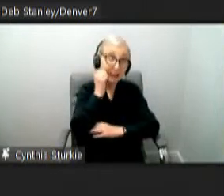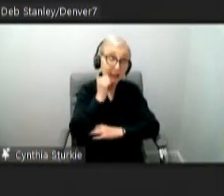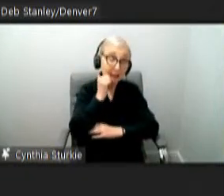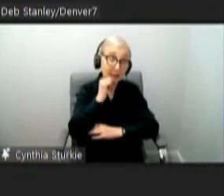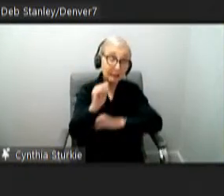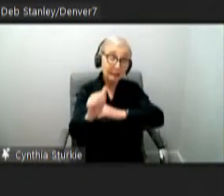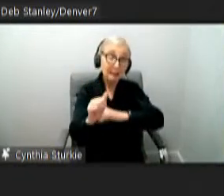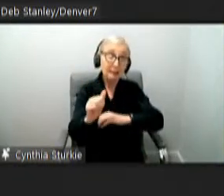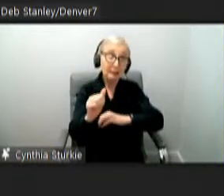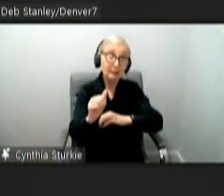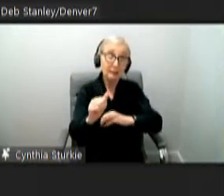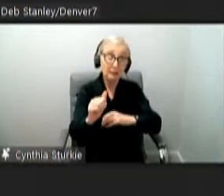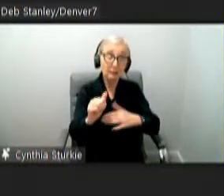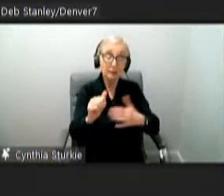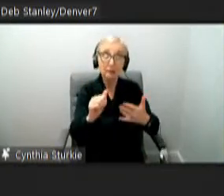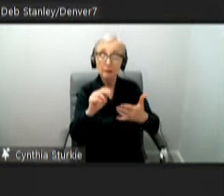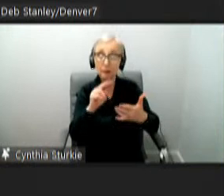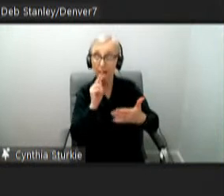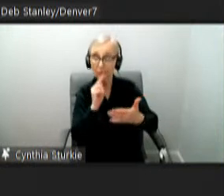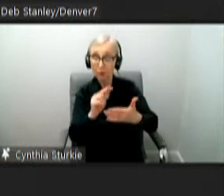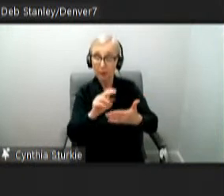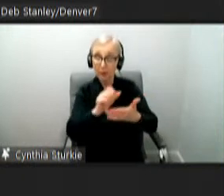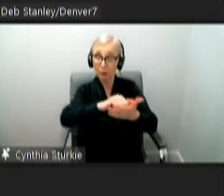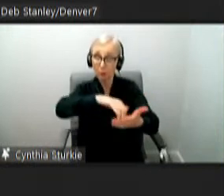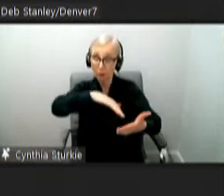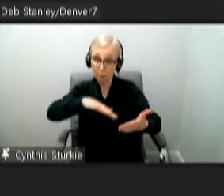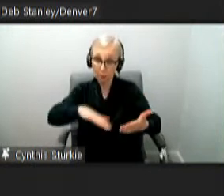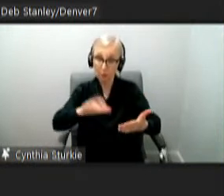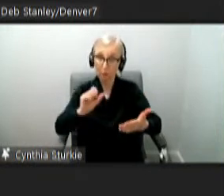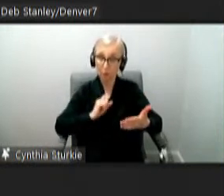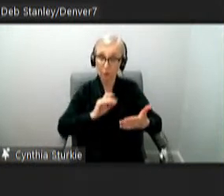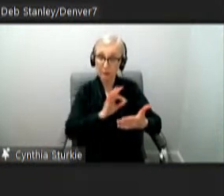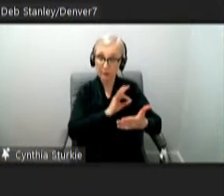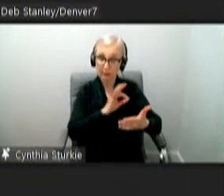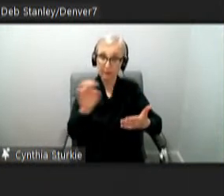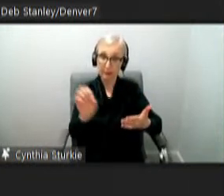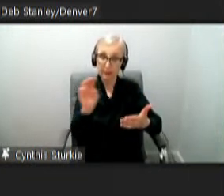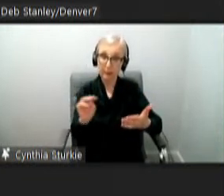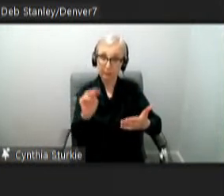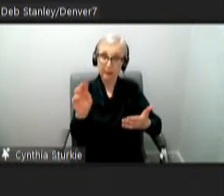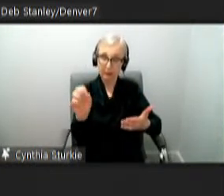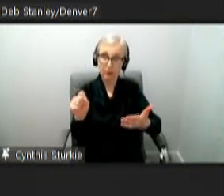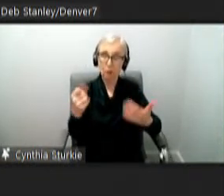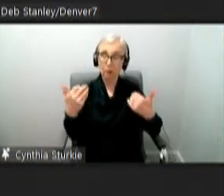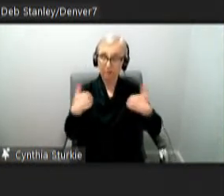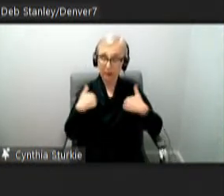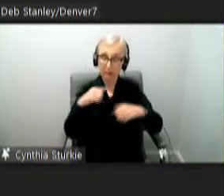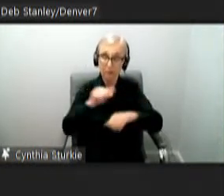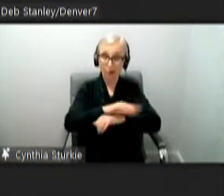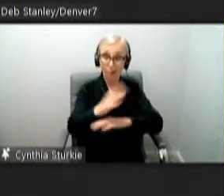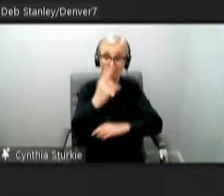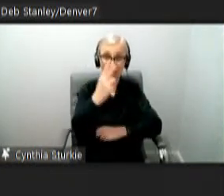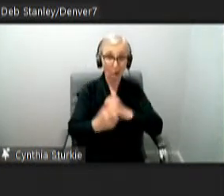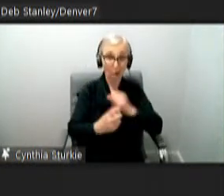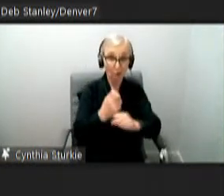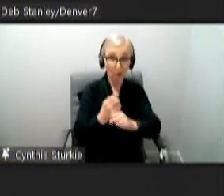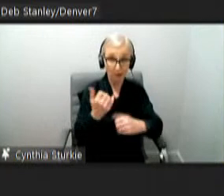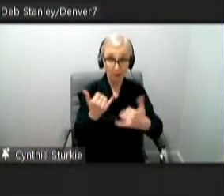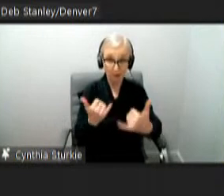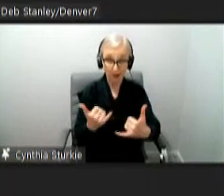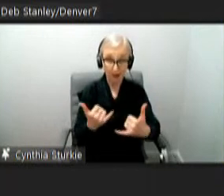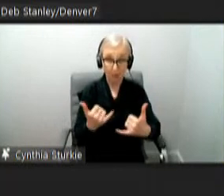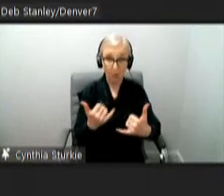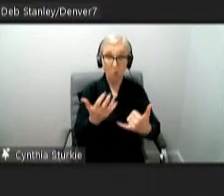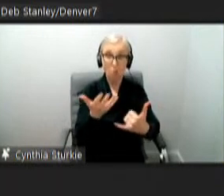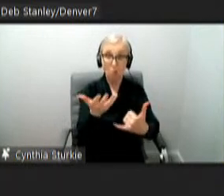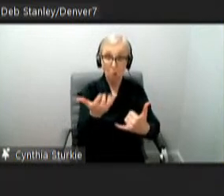those crisis of standards of care for staffing and for EMS. We're 2 years into the pandemic now. We want to make sure that we are keeping things